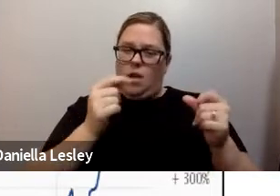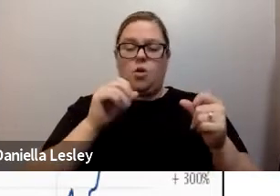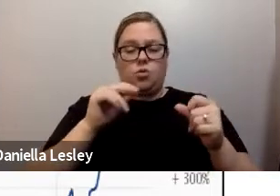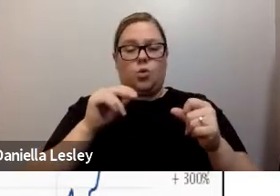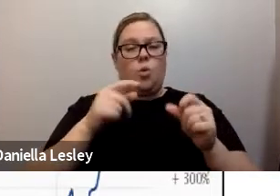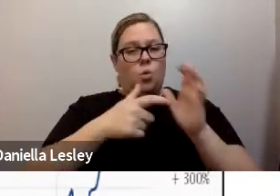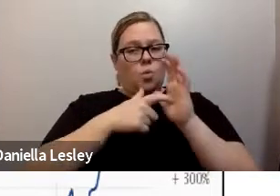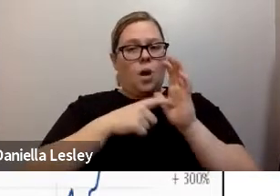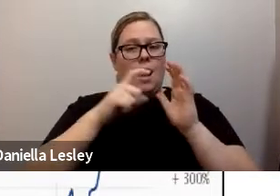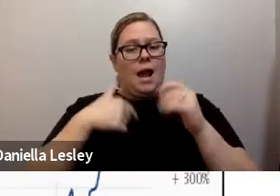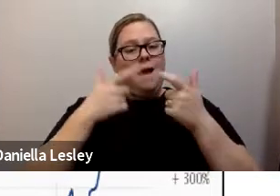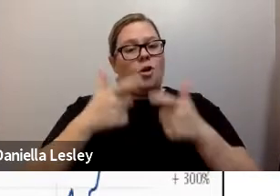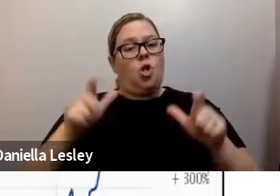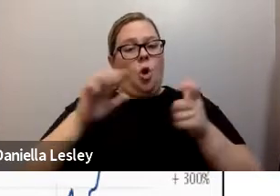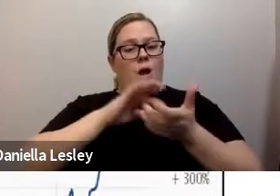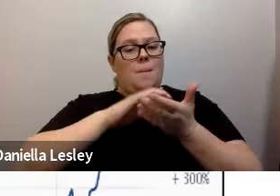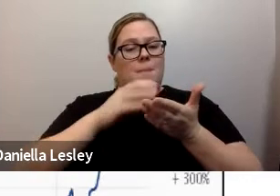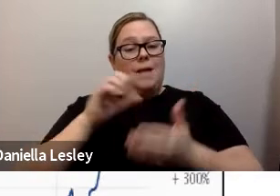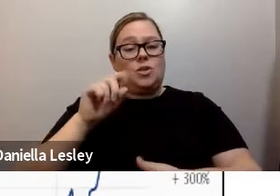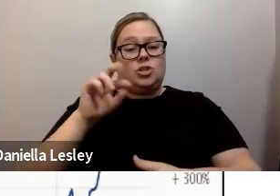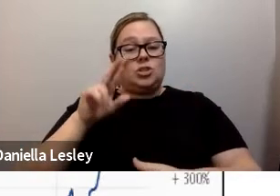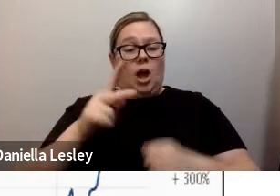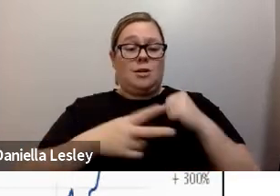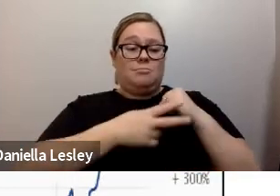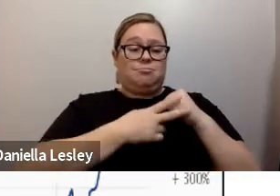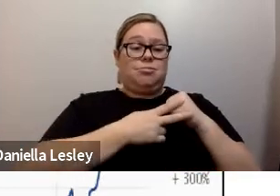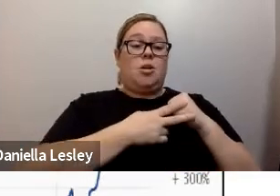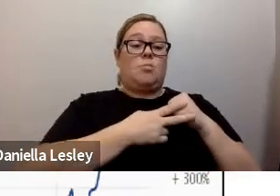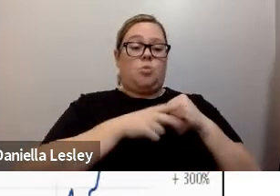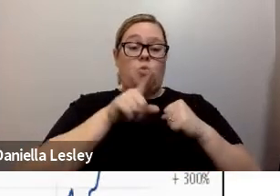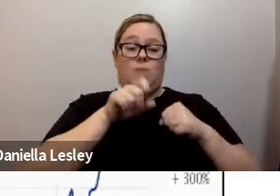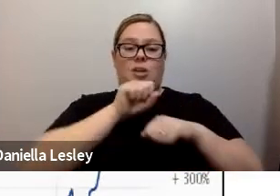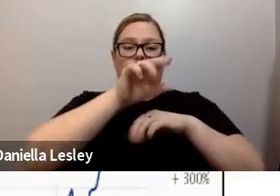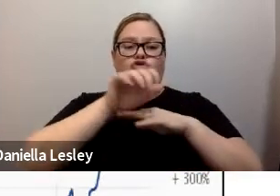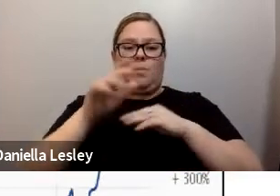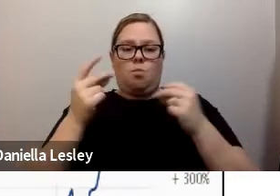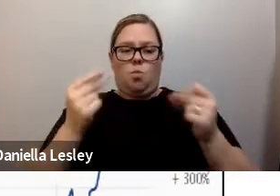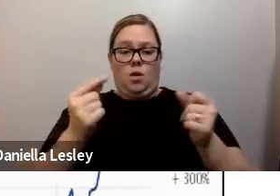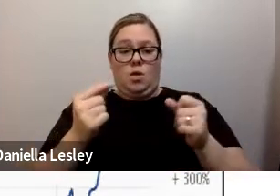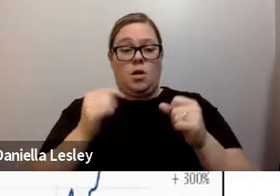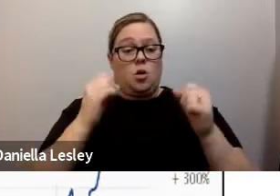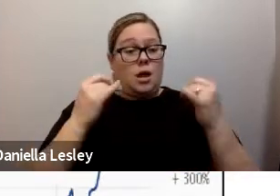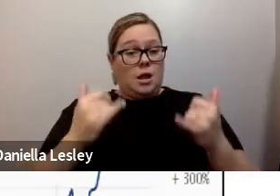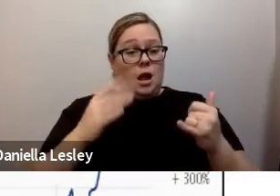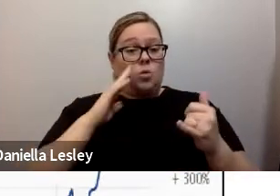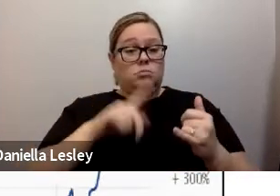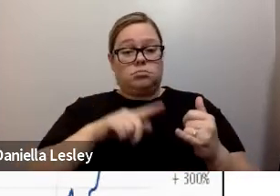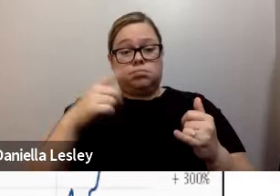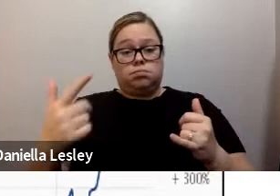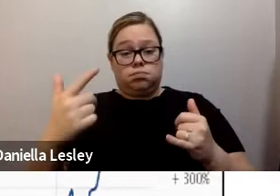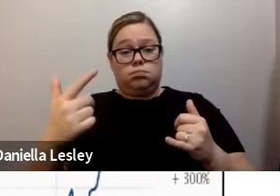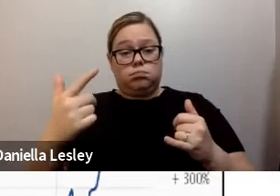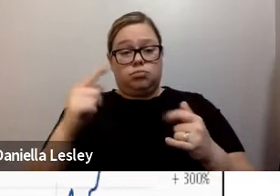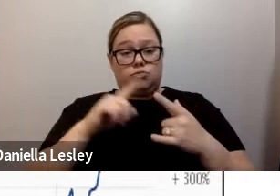you have a large amount of stock built up on hand so you can ship quickly. And with that, I will pass on the presentation